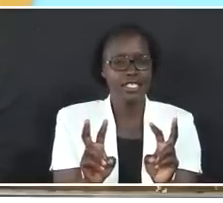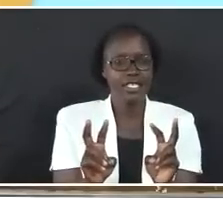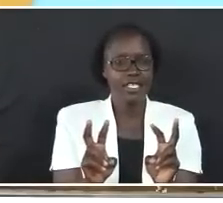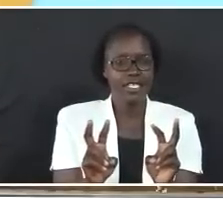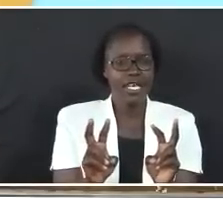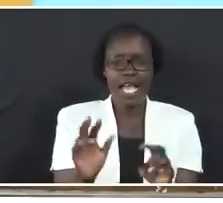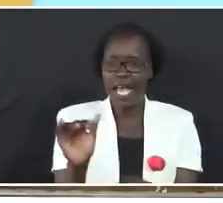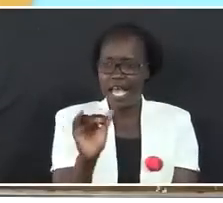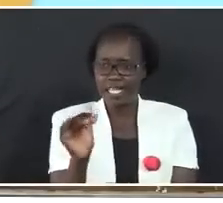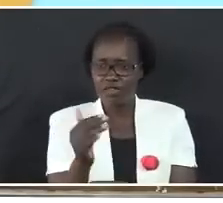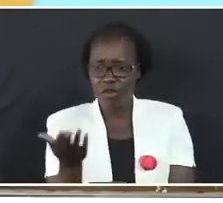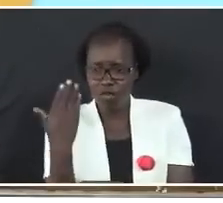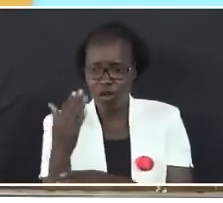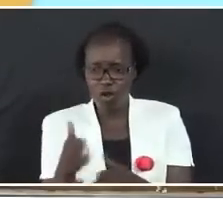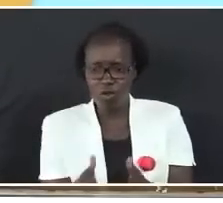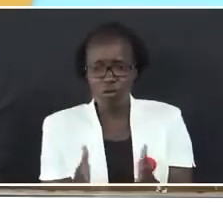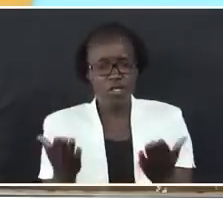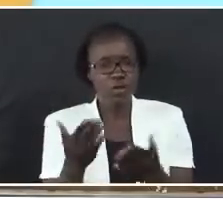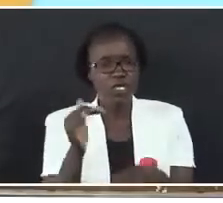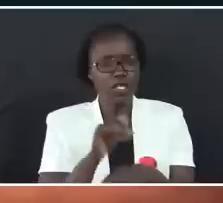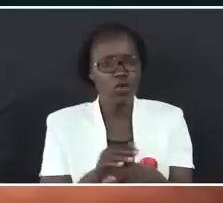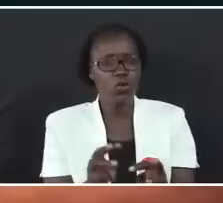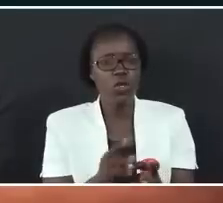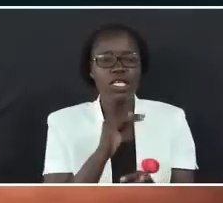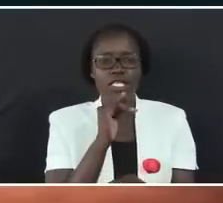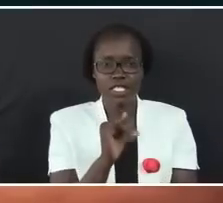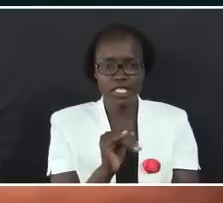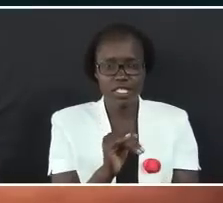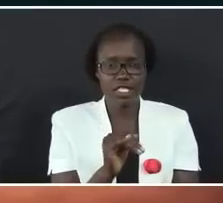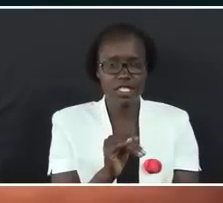Saying, ask for the old paths where the good way is